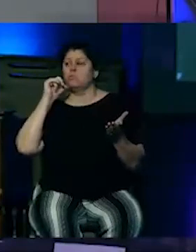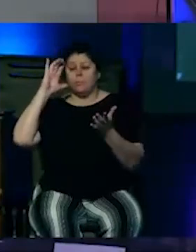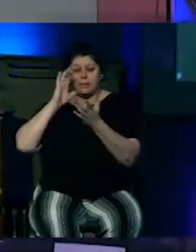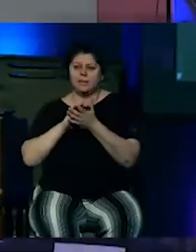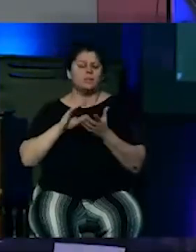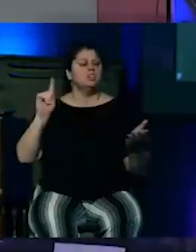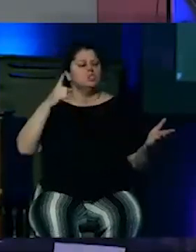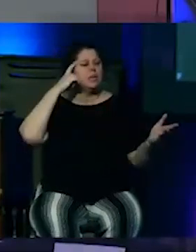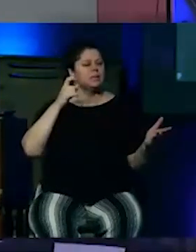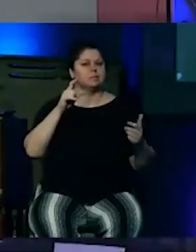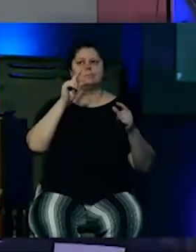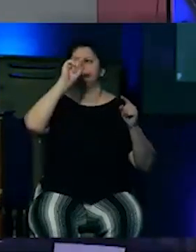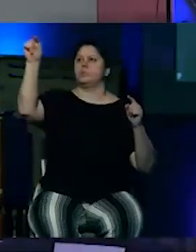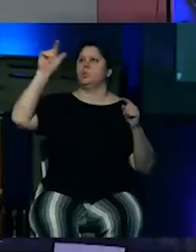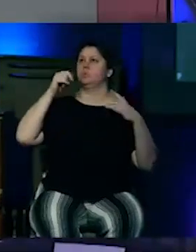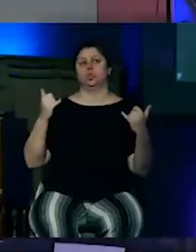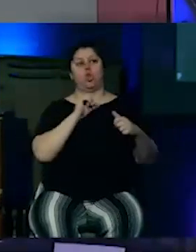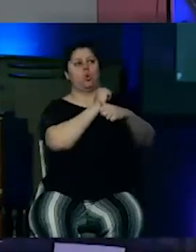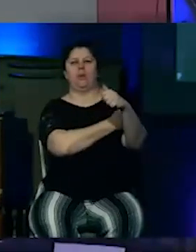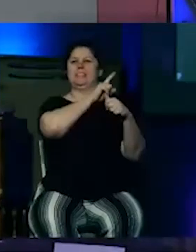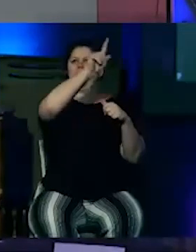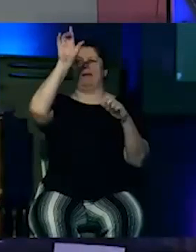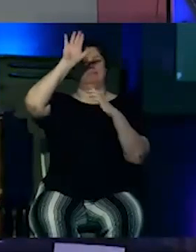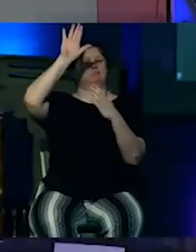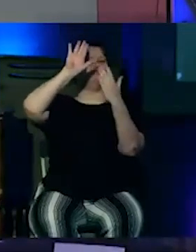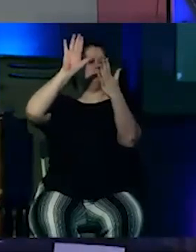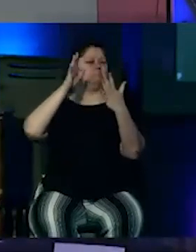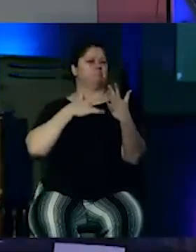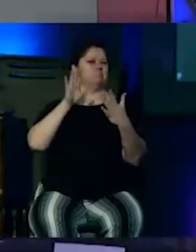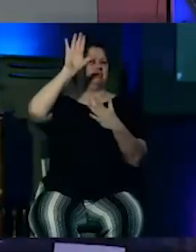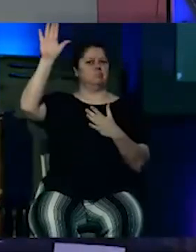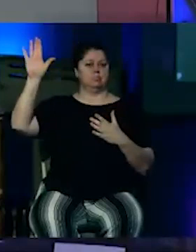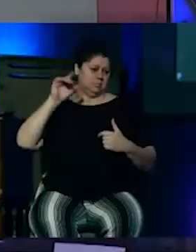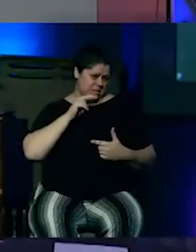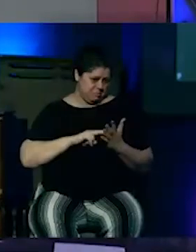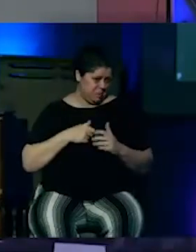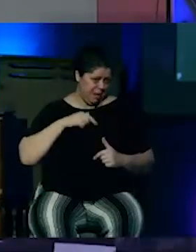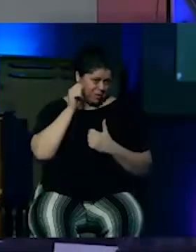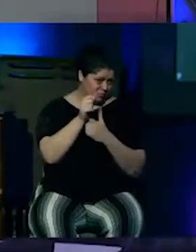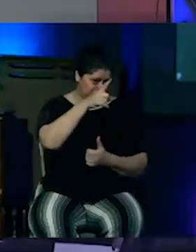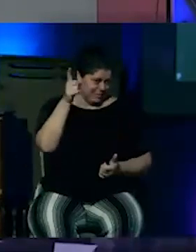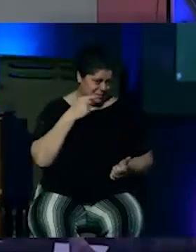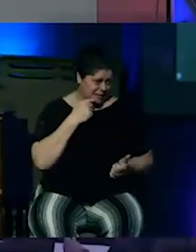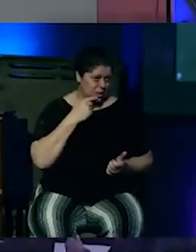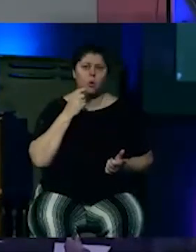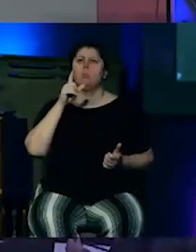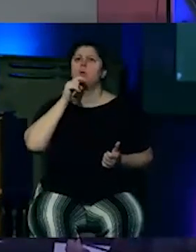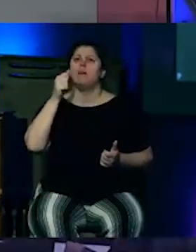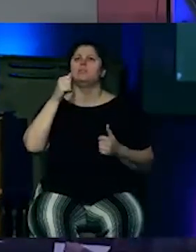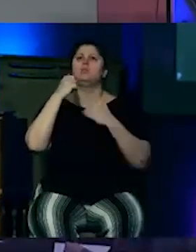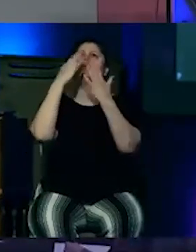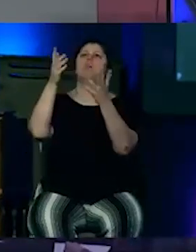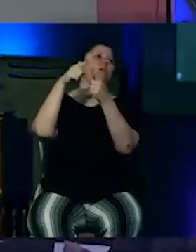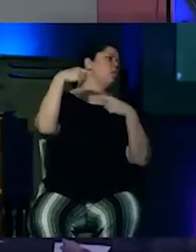like, you know, the authorities that exist, they do things a certain way, doesn't mean we actually have to do what they say or totally do the opposite and